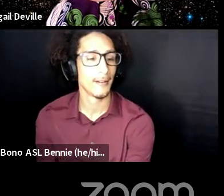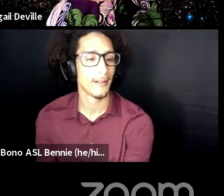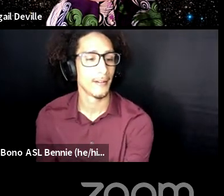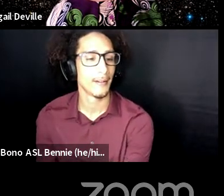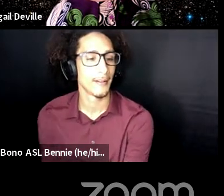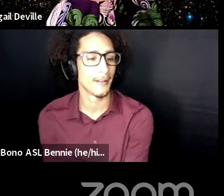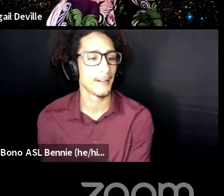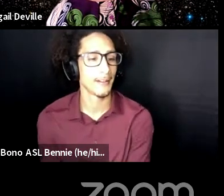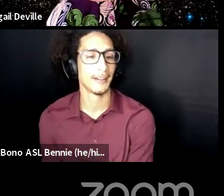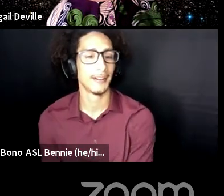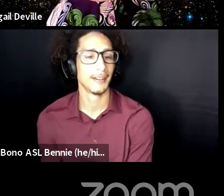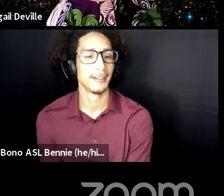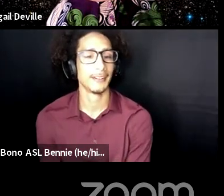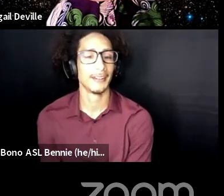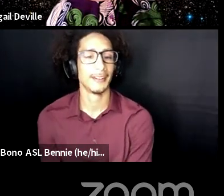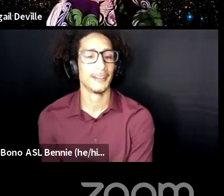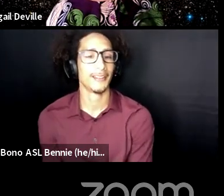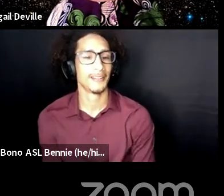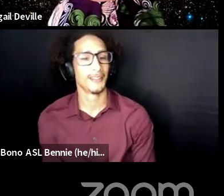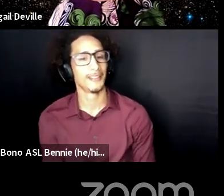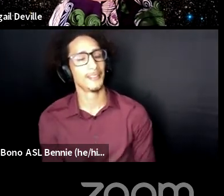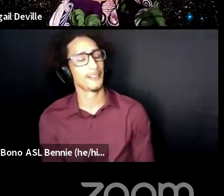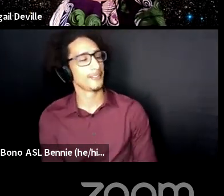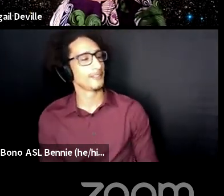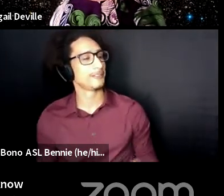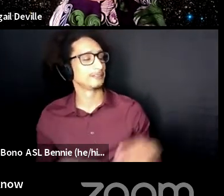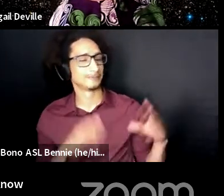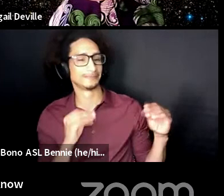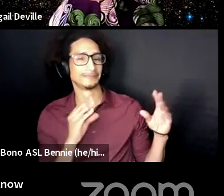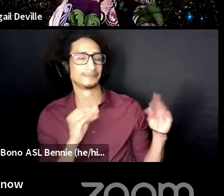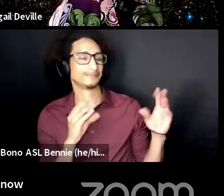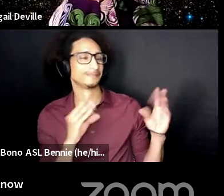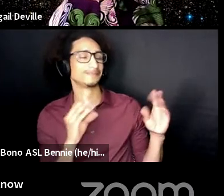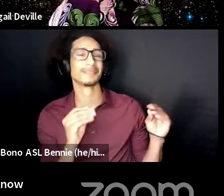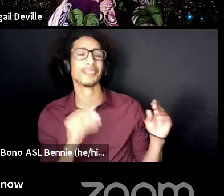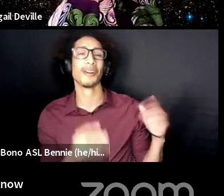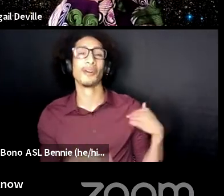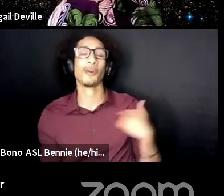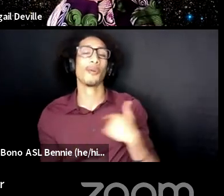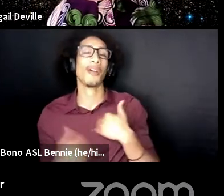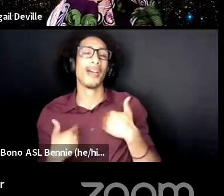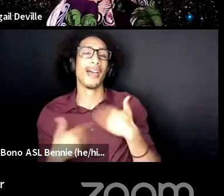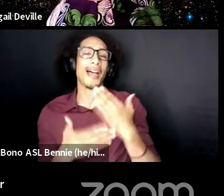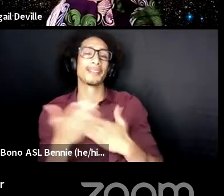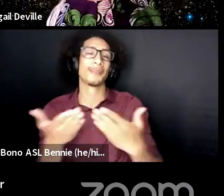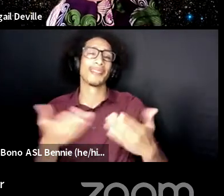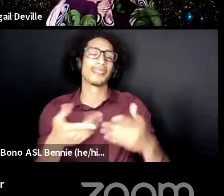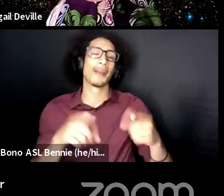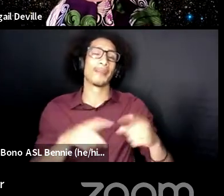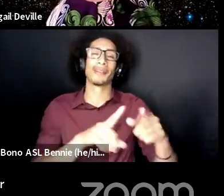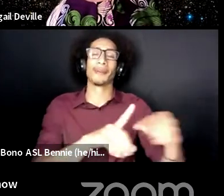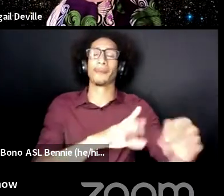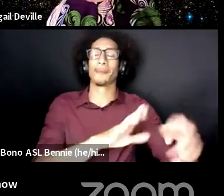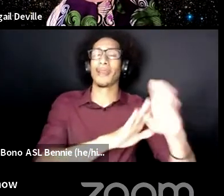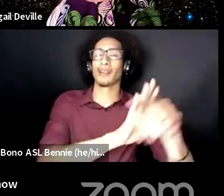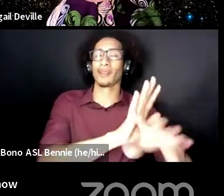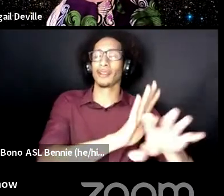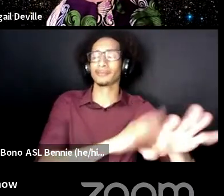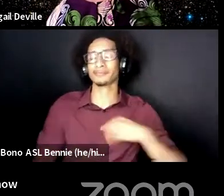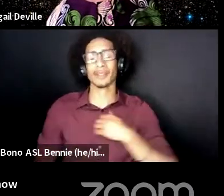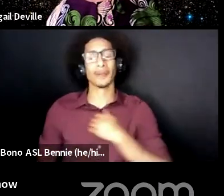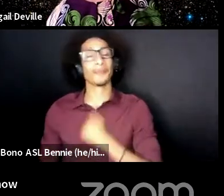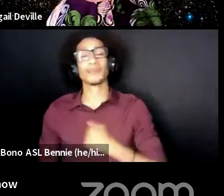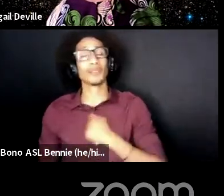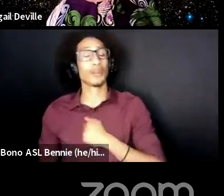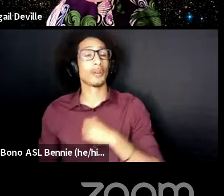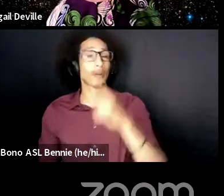He's trying to pass me out. We had some things happening here, sorry. I'm sorry, Thelma, can you repeat the